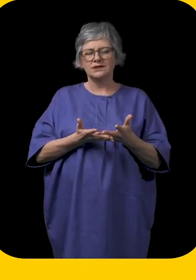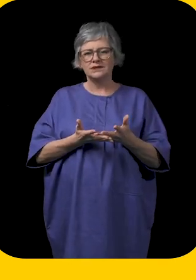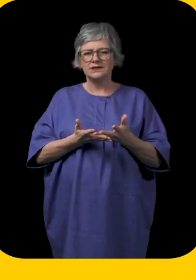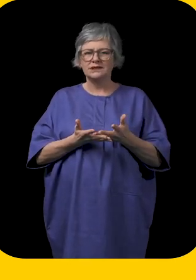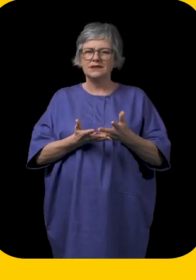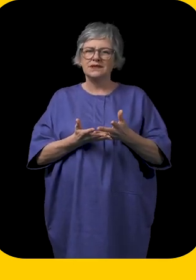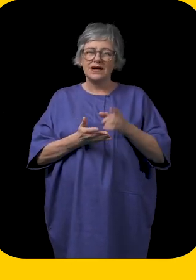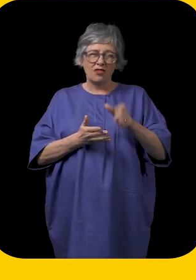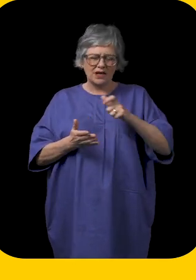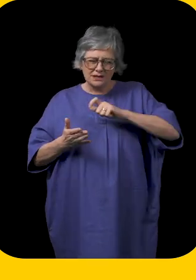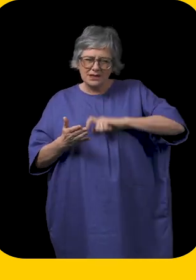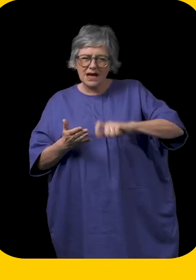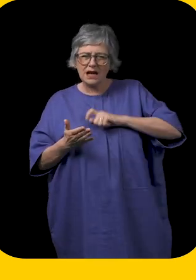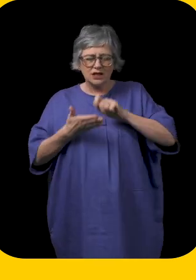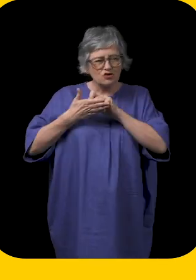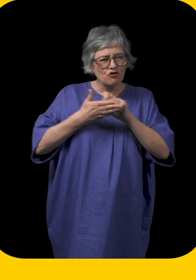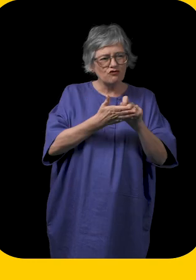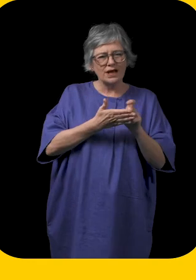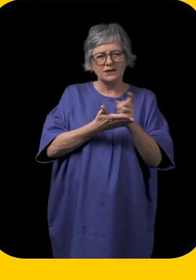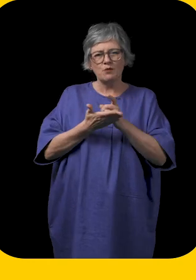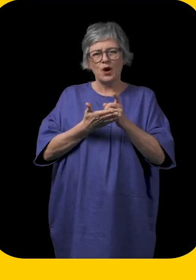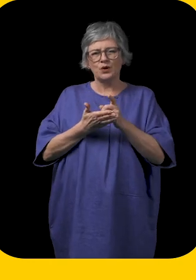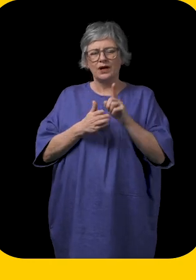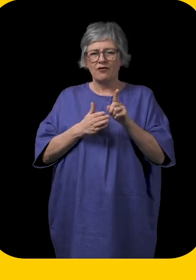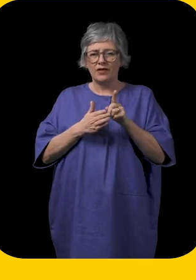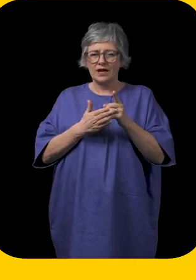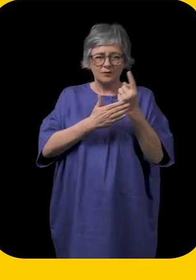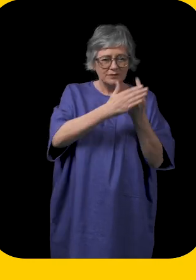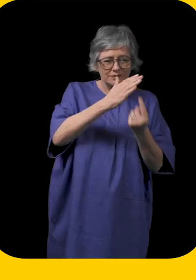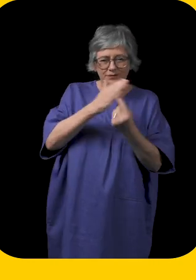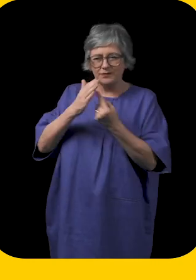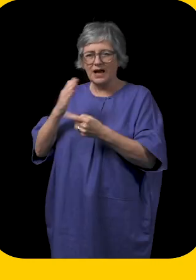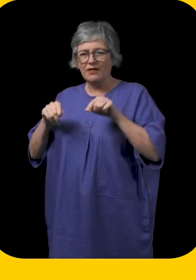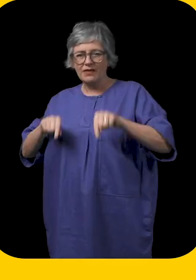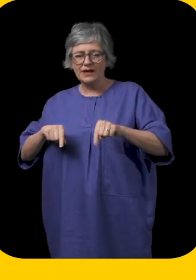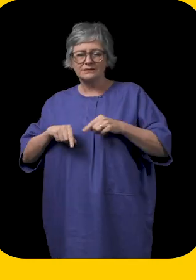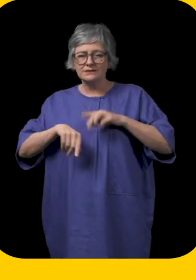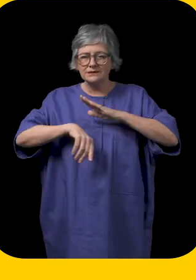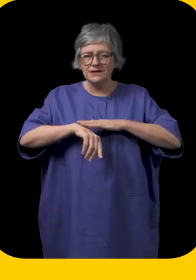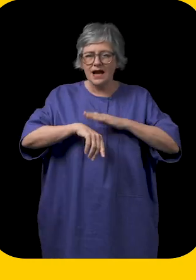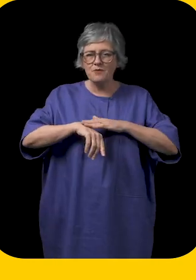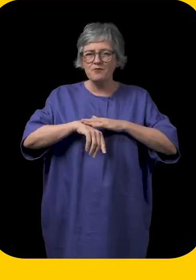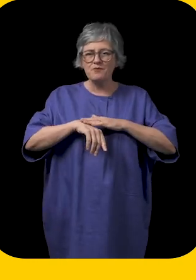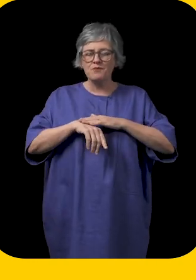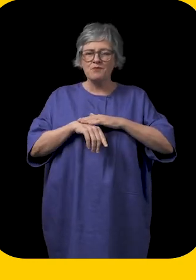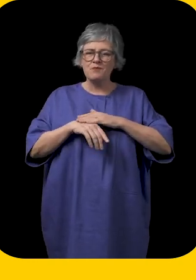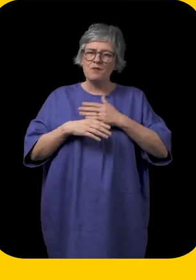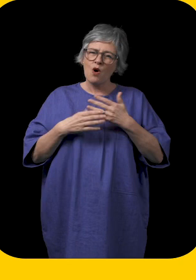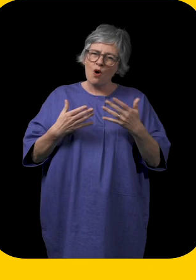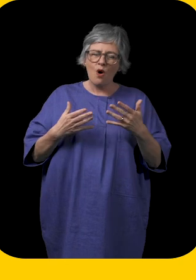it's these characters that I write about, they exist at this time of, you